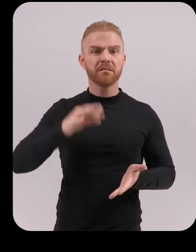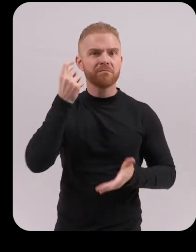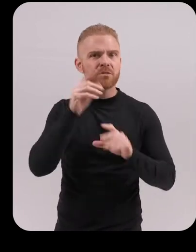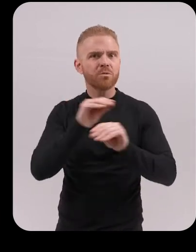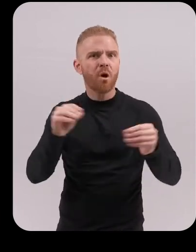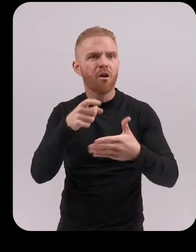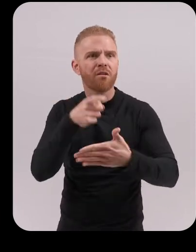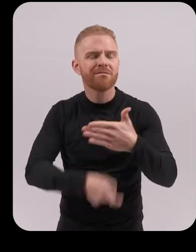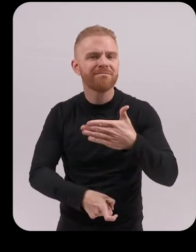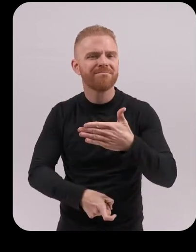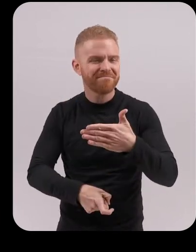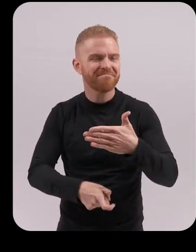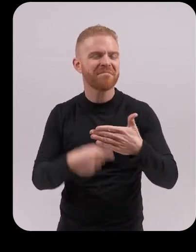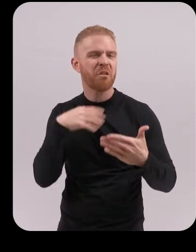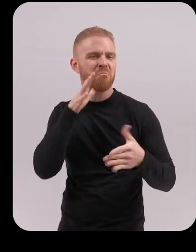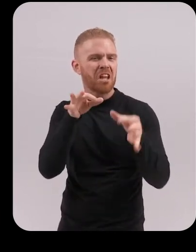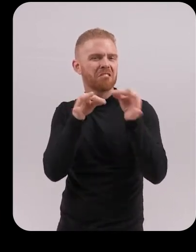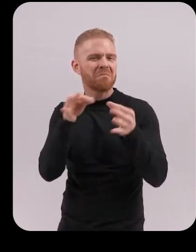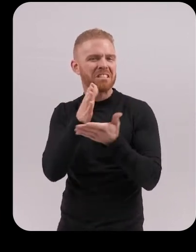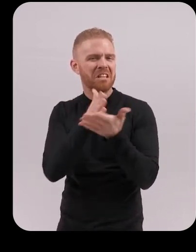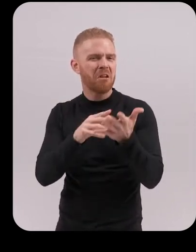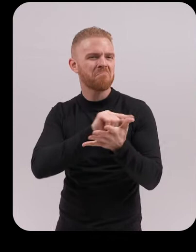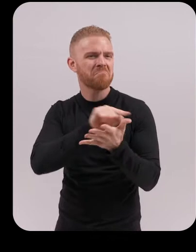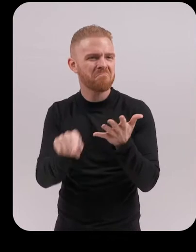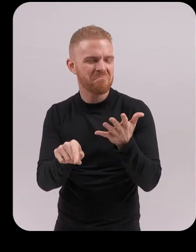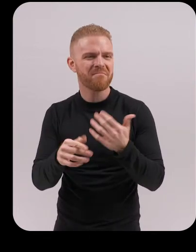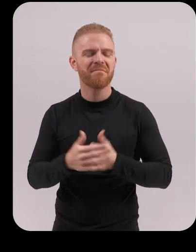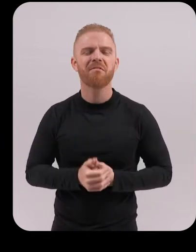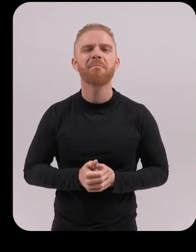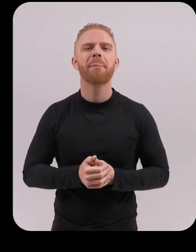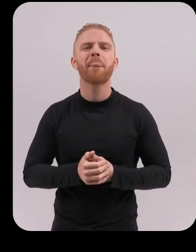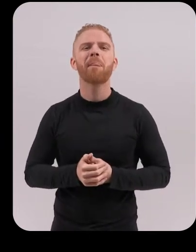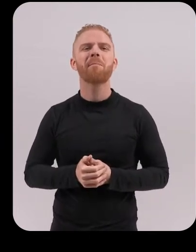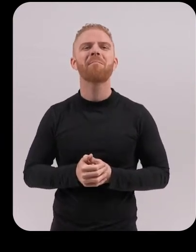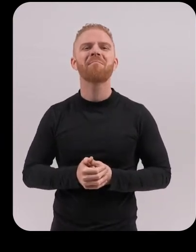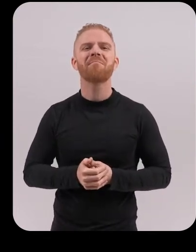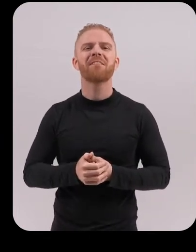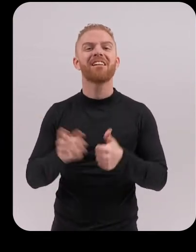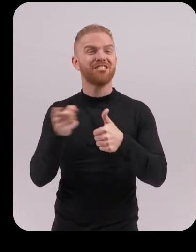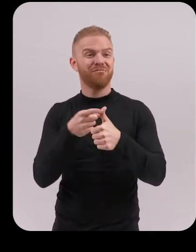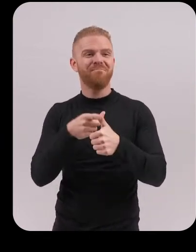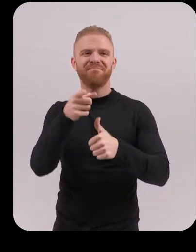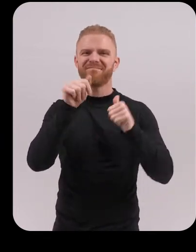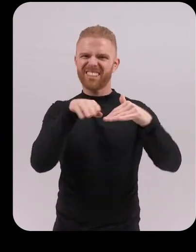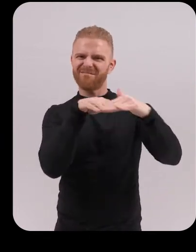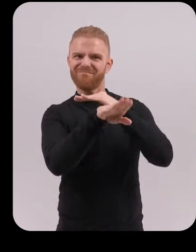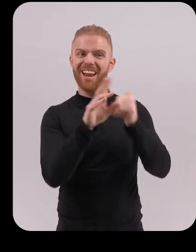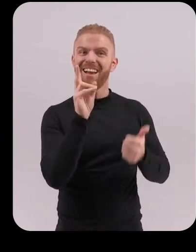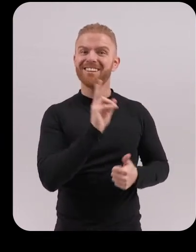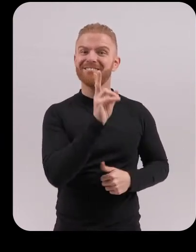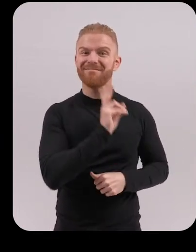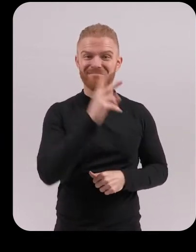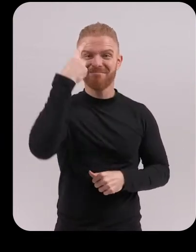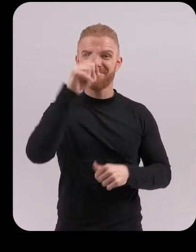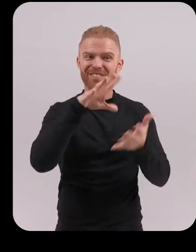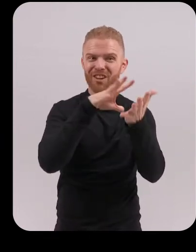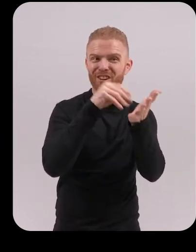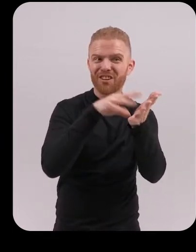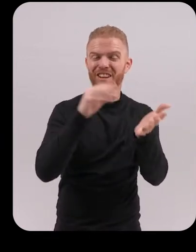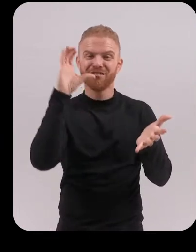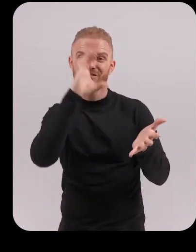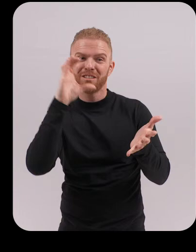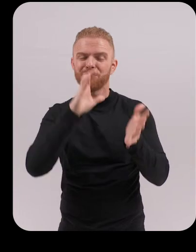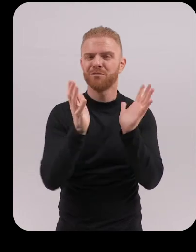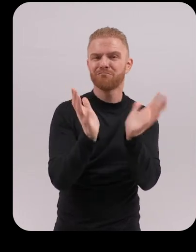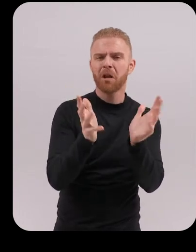no cost, and I'm going to take you through them. First, you can access Gemini for learning and